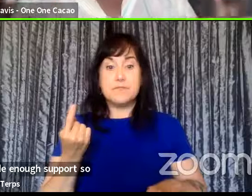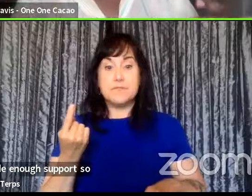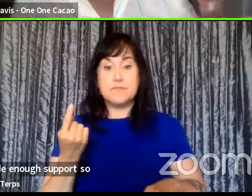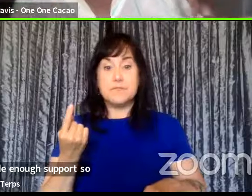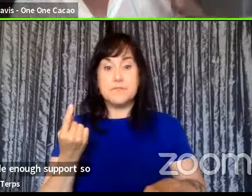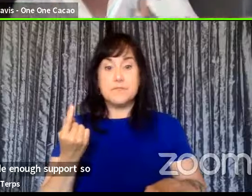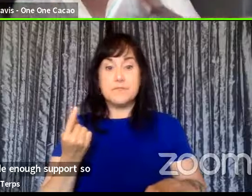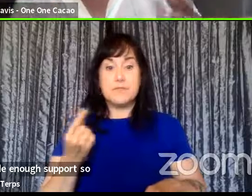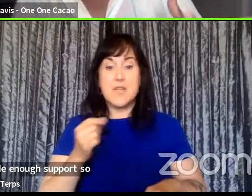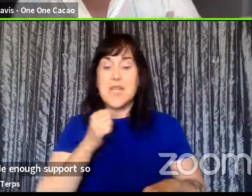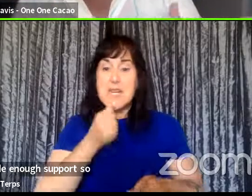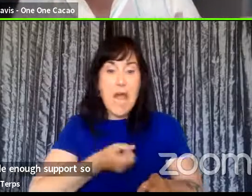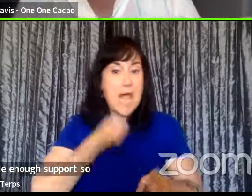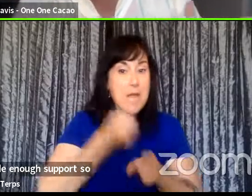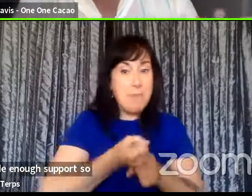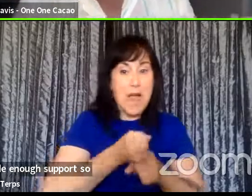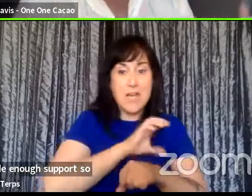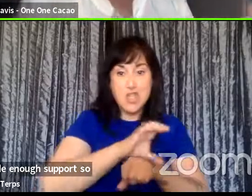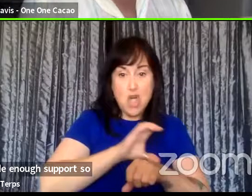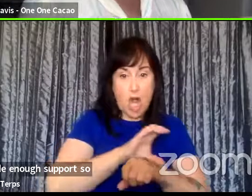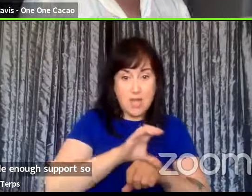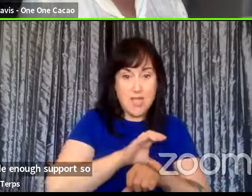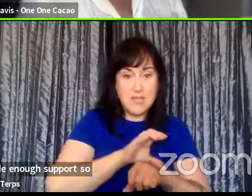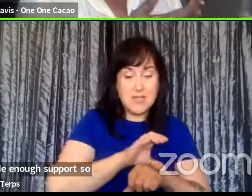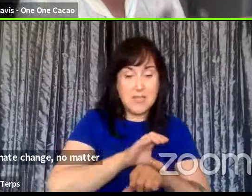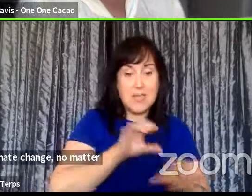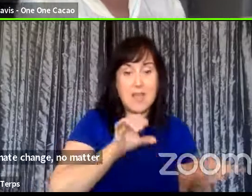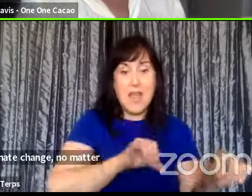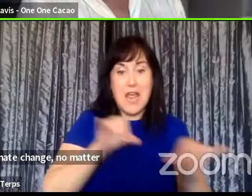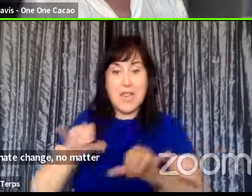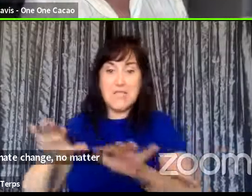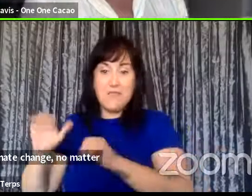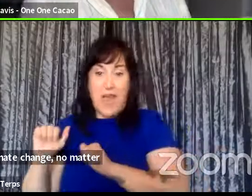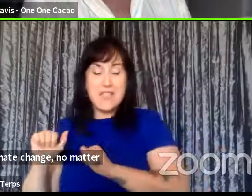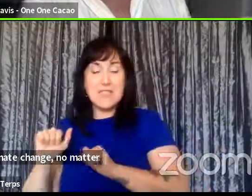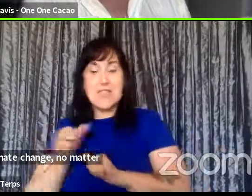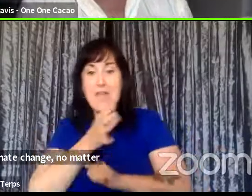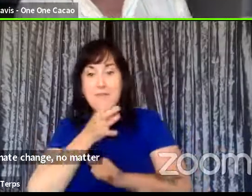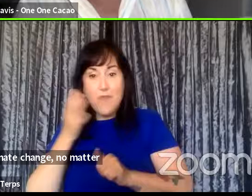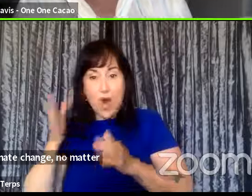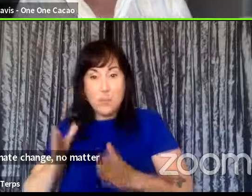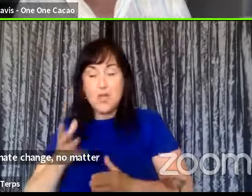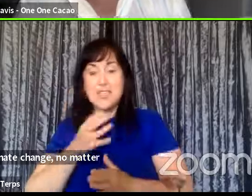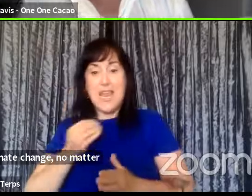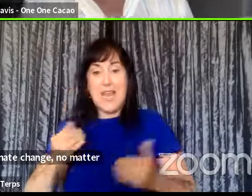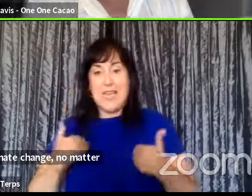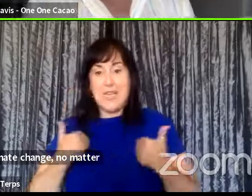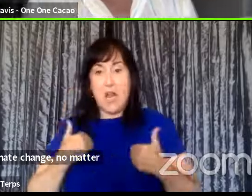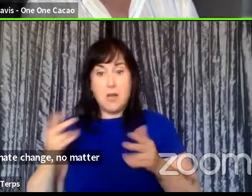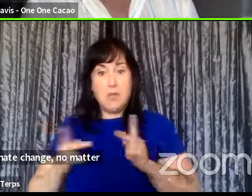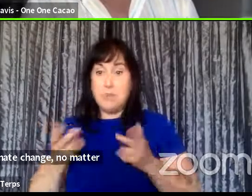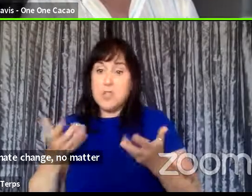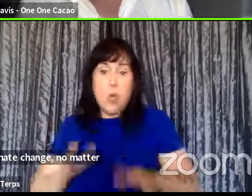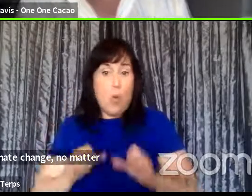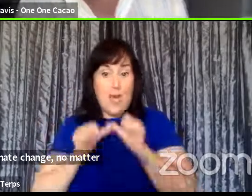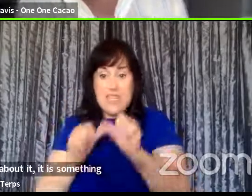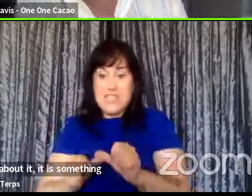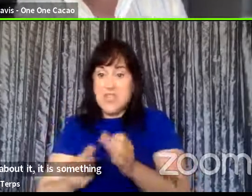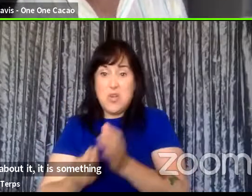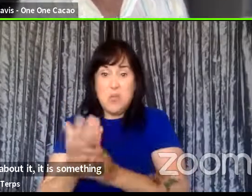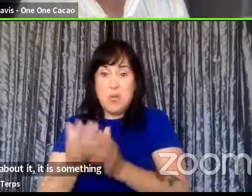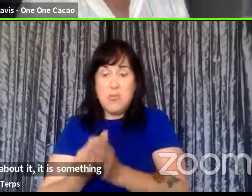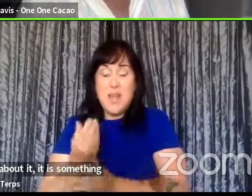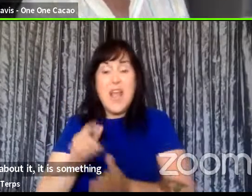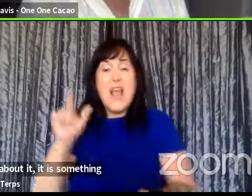not going to impact chocolate as quickly as the fact that farmers and young people don't want to continue growing cacao. It's so lowly